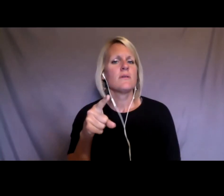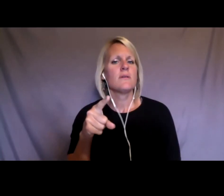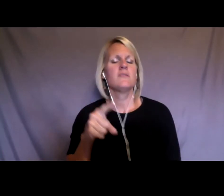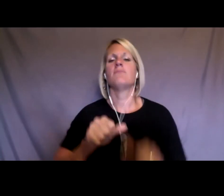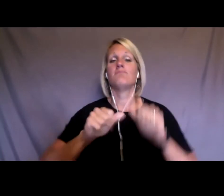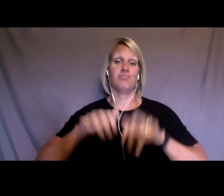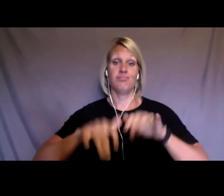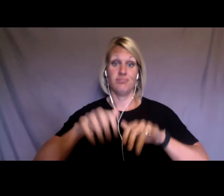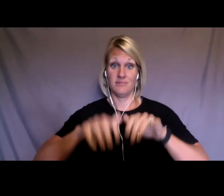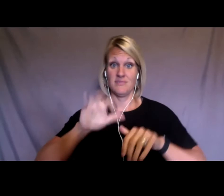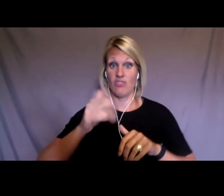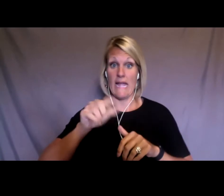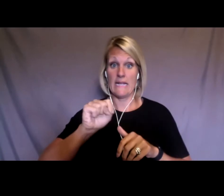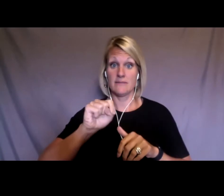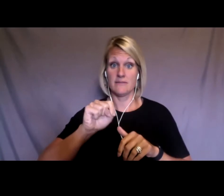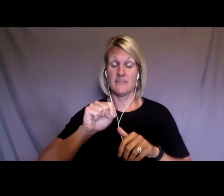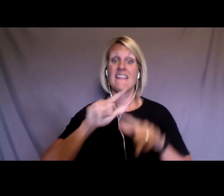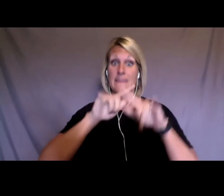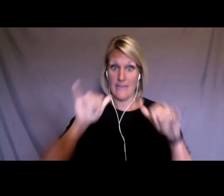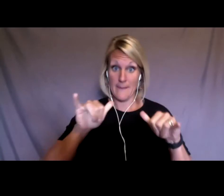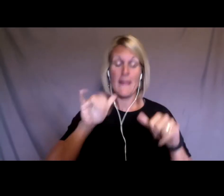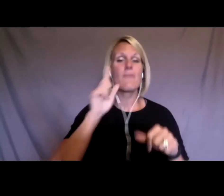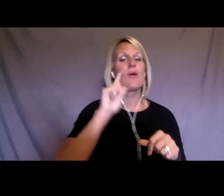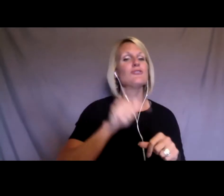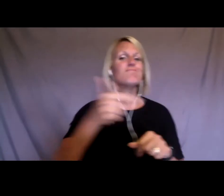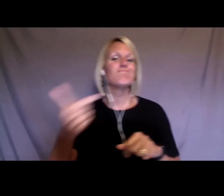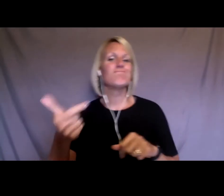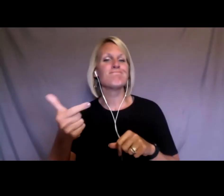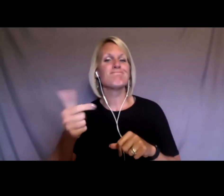mic over to Professor Schneider, who will take it from here.